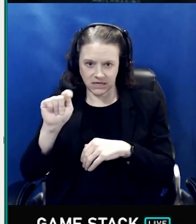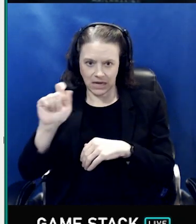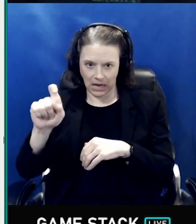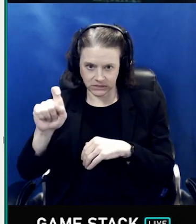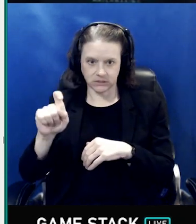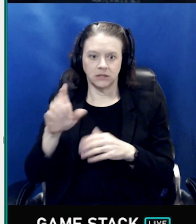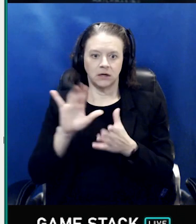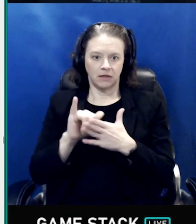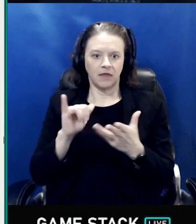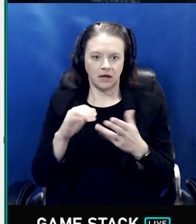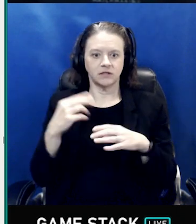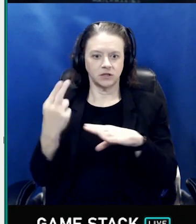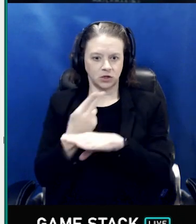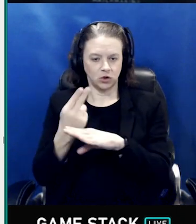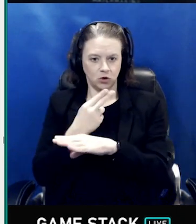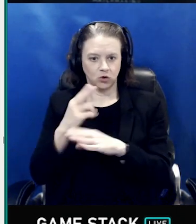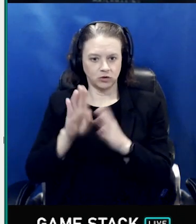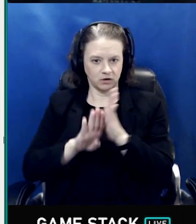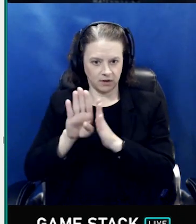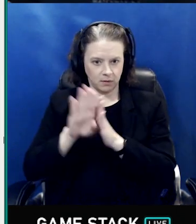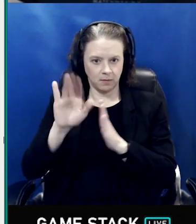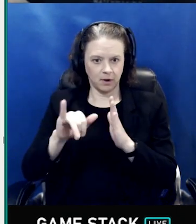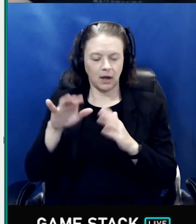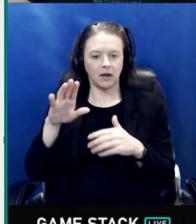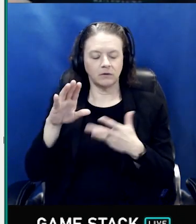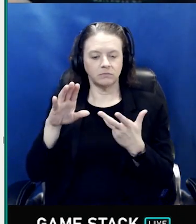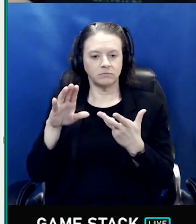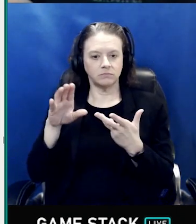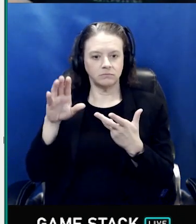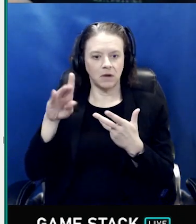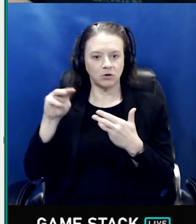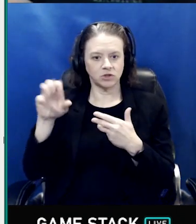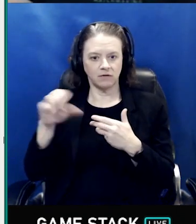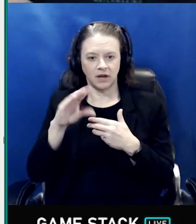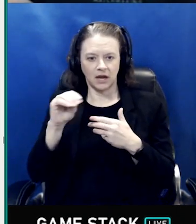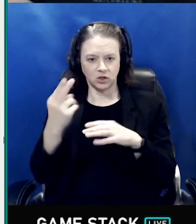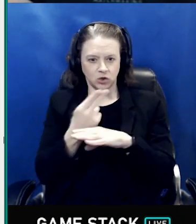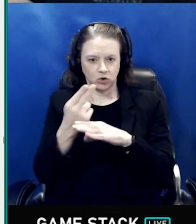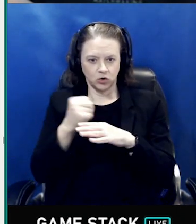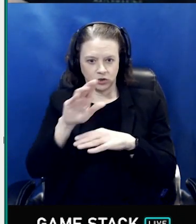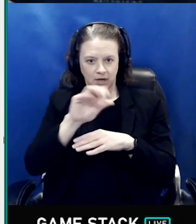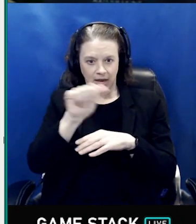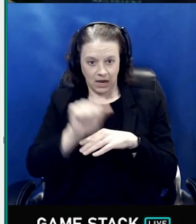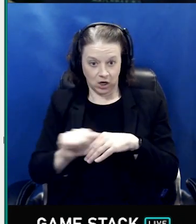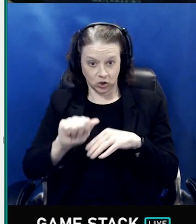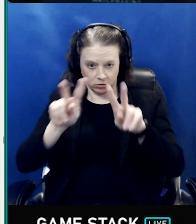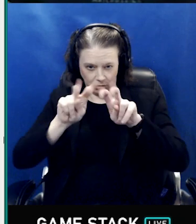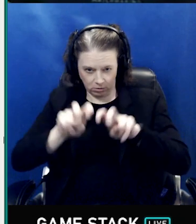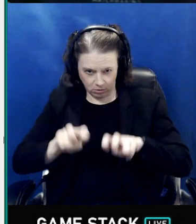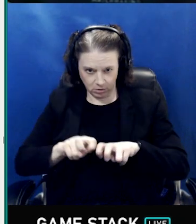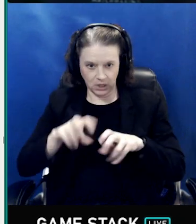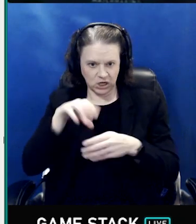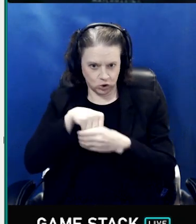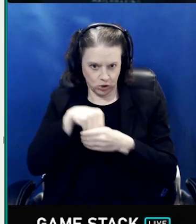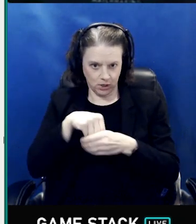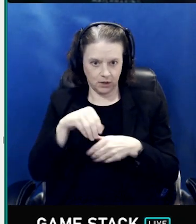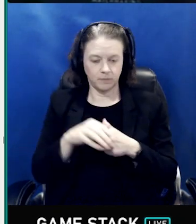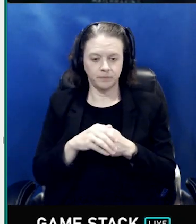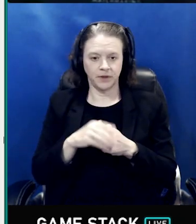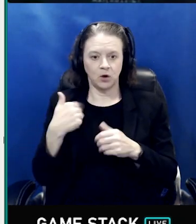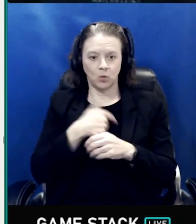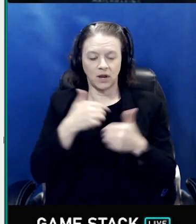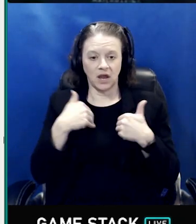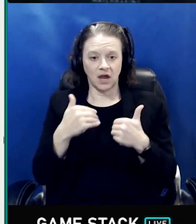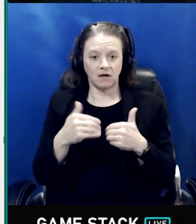store and explore logs from Azure internally. With it, we can parse unstructured and semi-structured log data